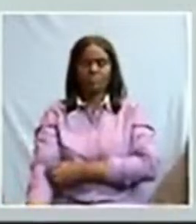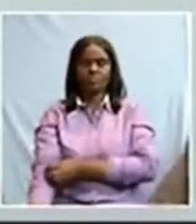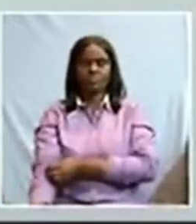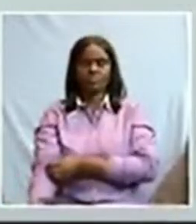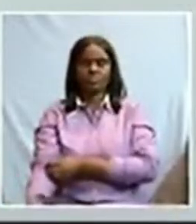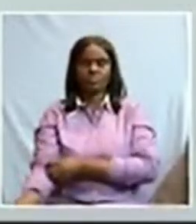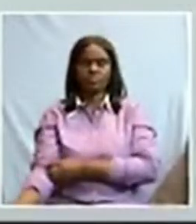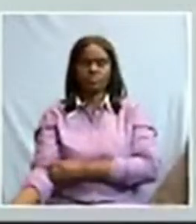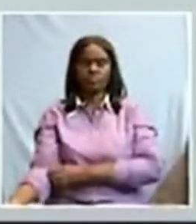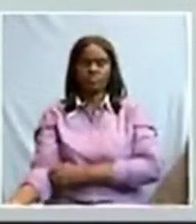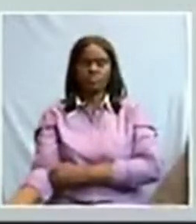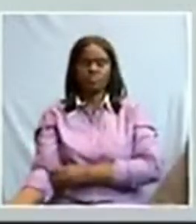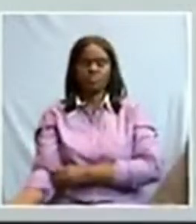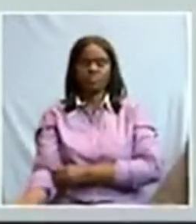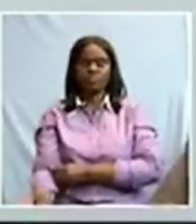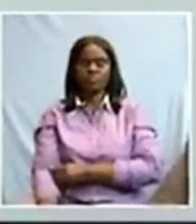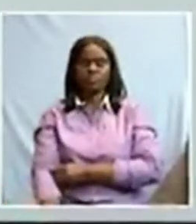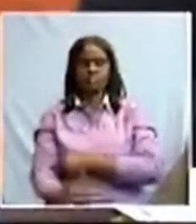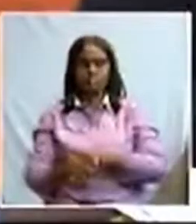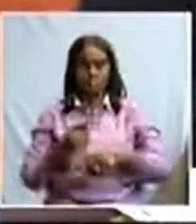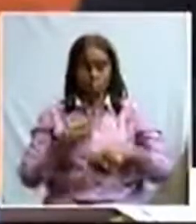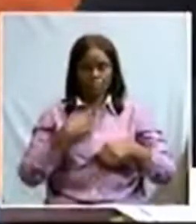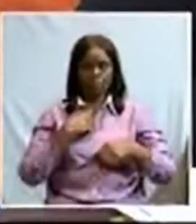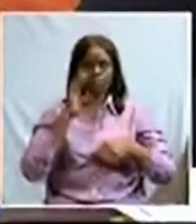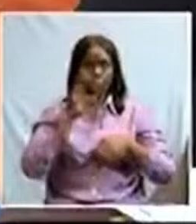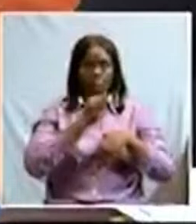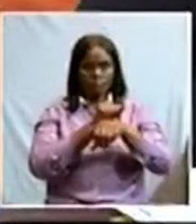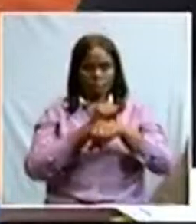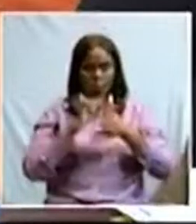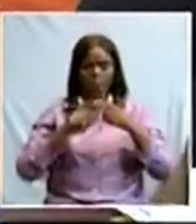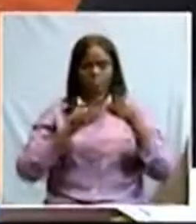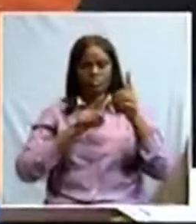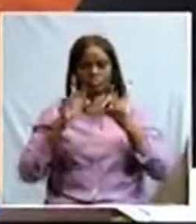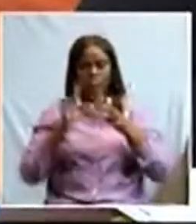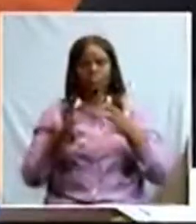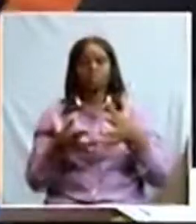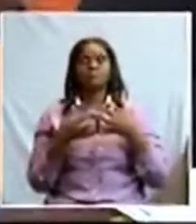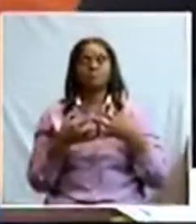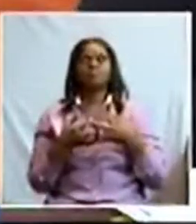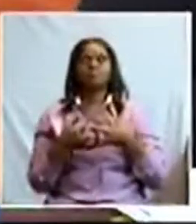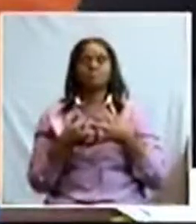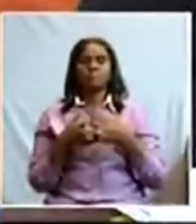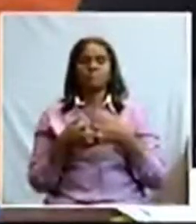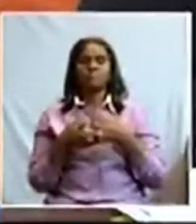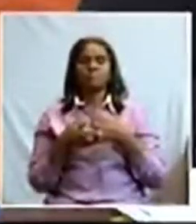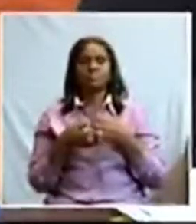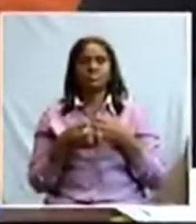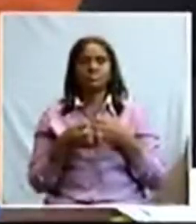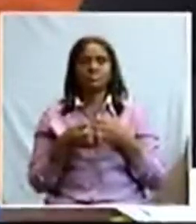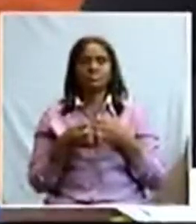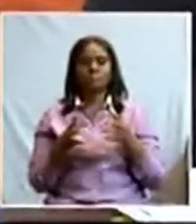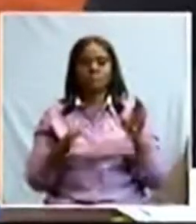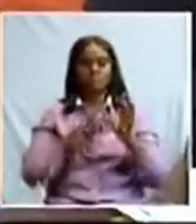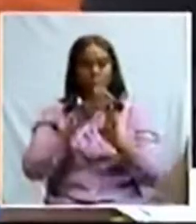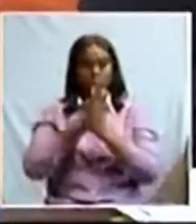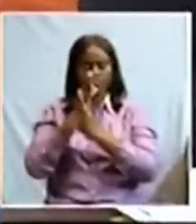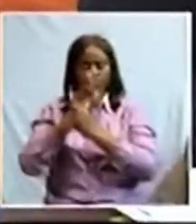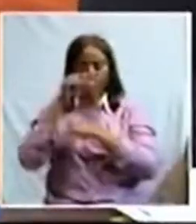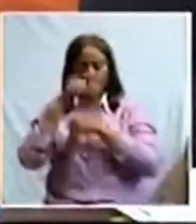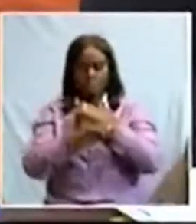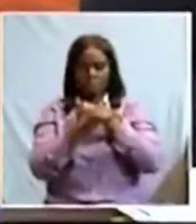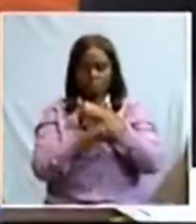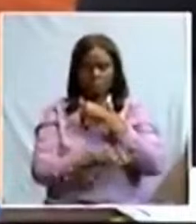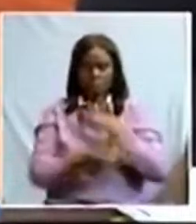Chair, I'll respond, but I'll also invite my Director Engineering to beef up on certain details.